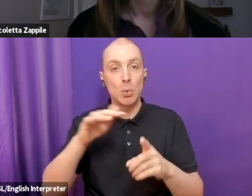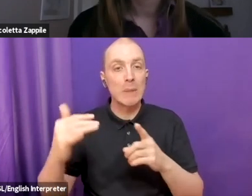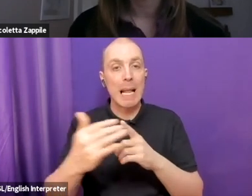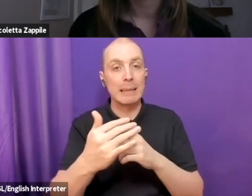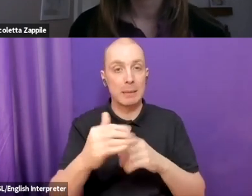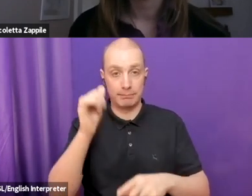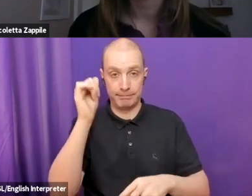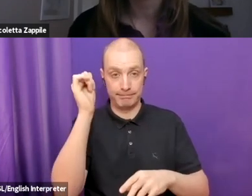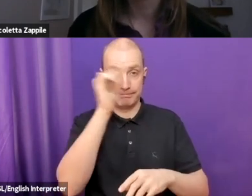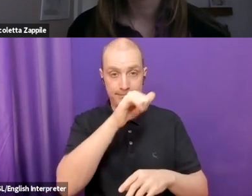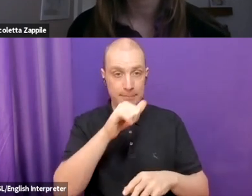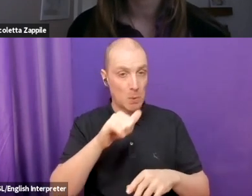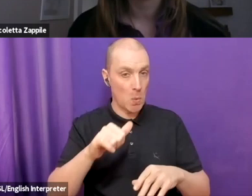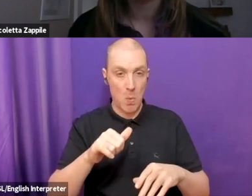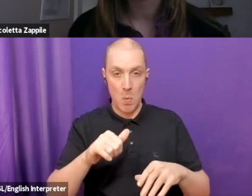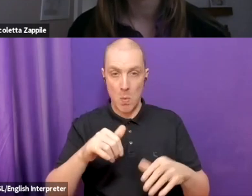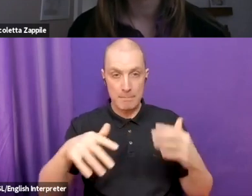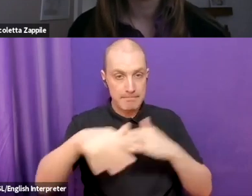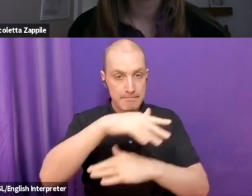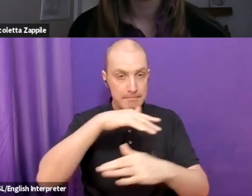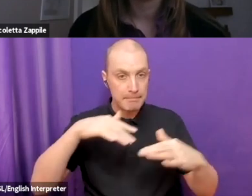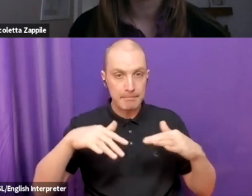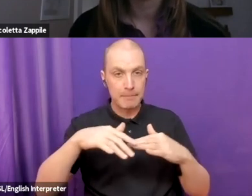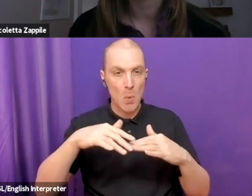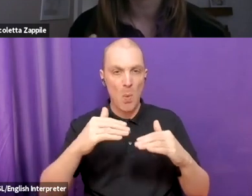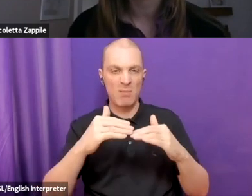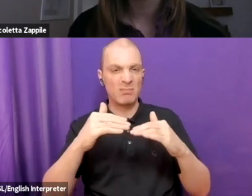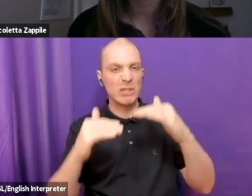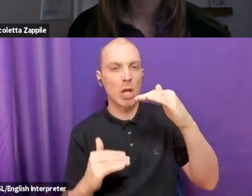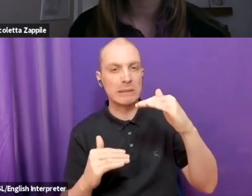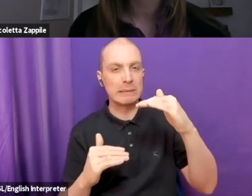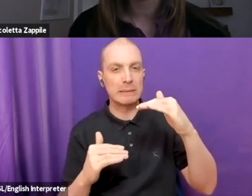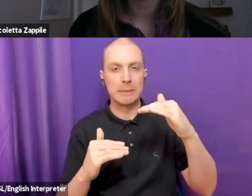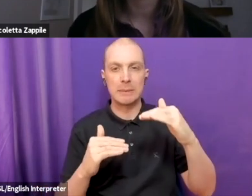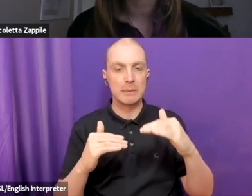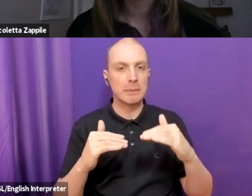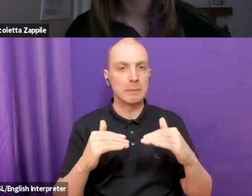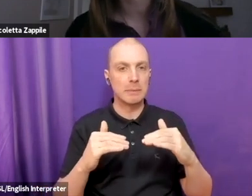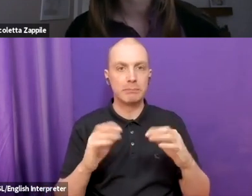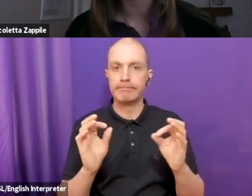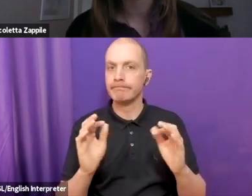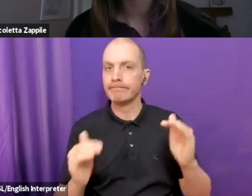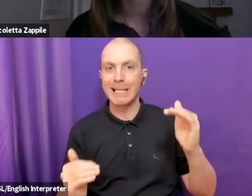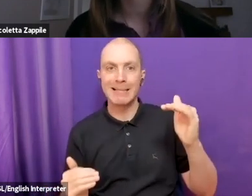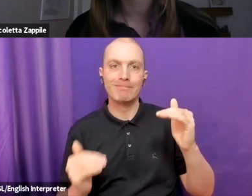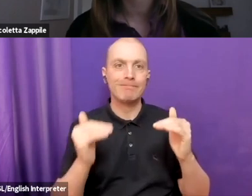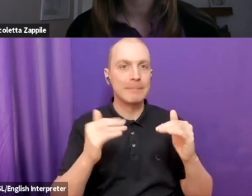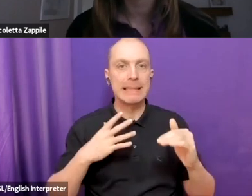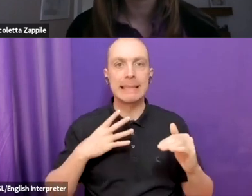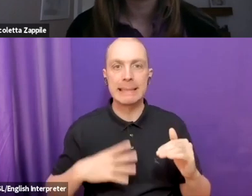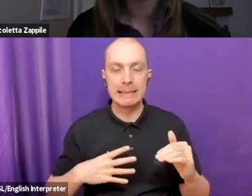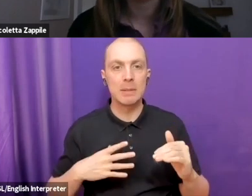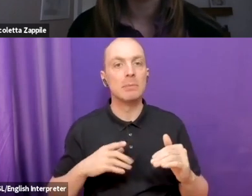are the current injustices or violations that occur, so that if you can spell those out in the reports and your advocacy work,